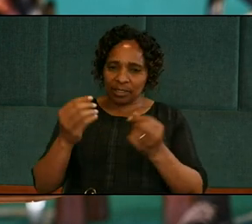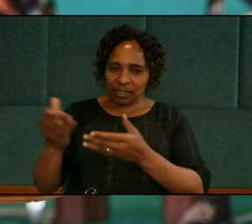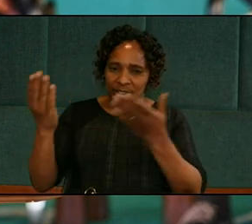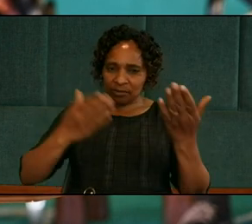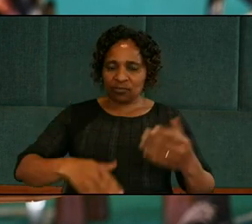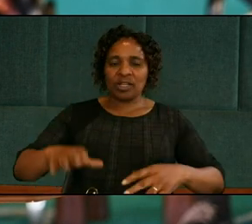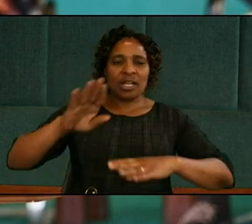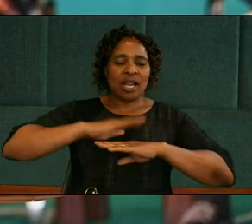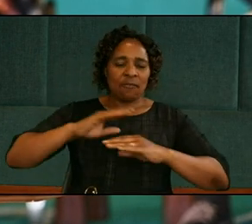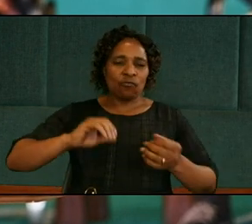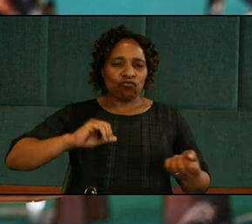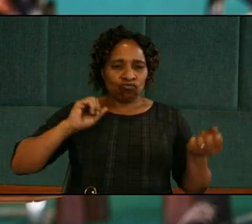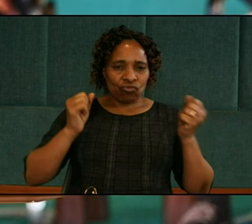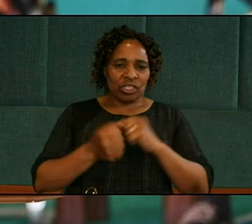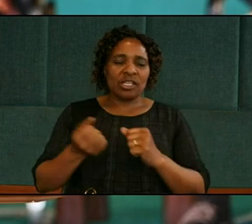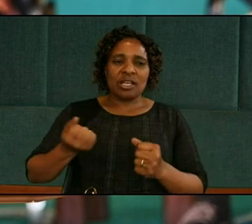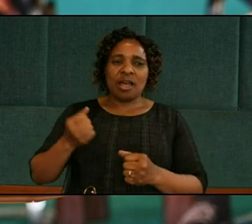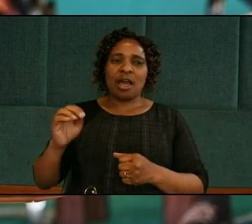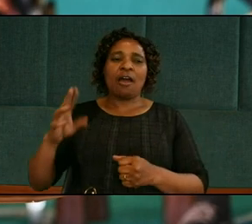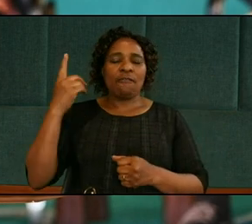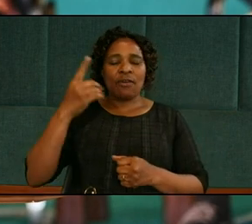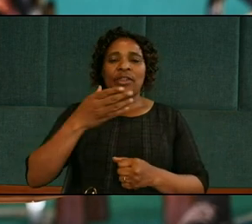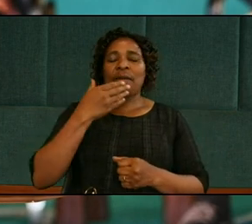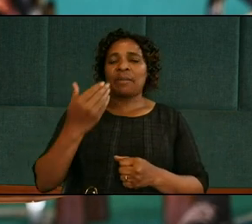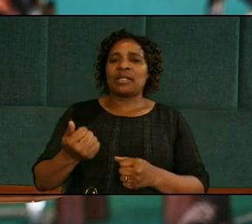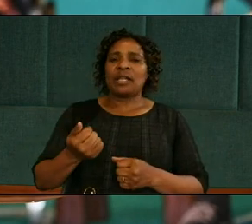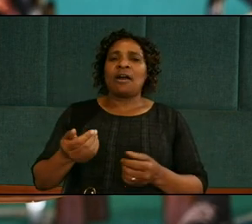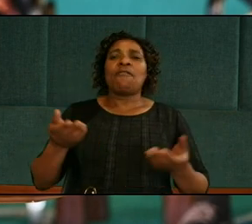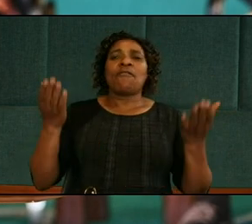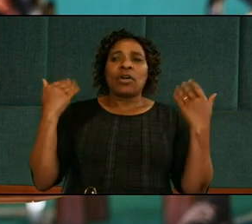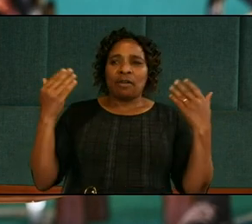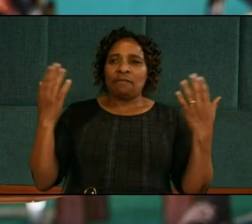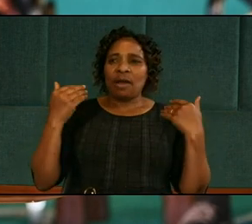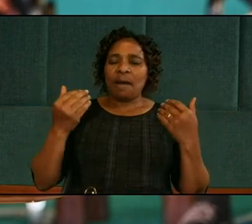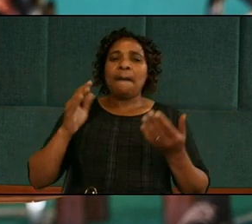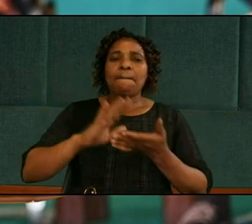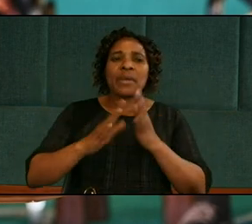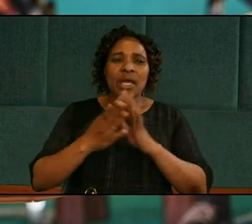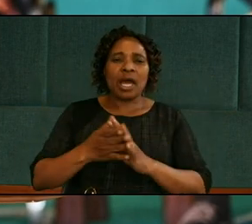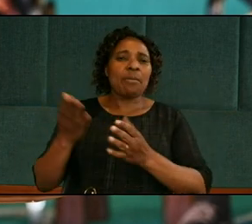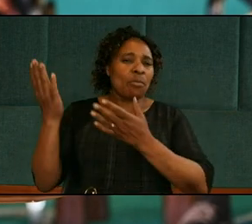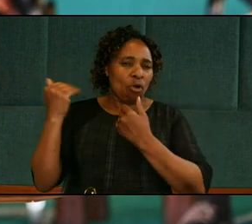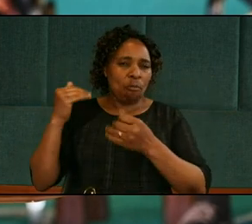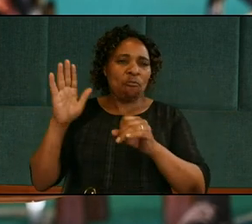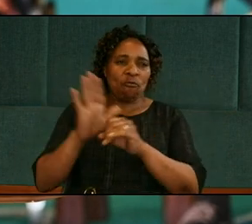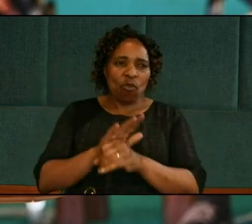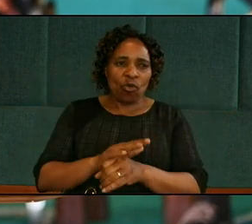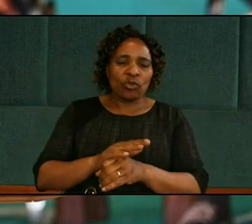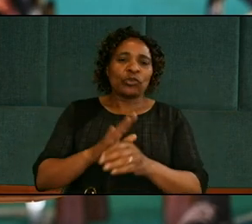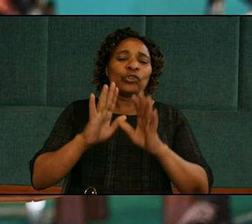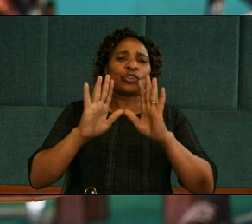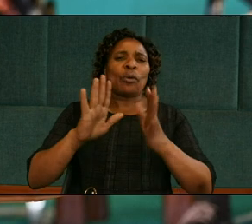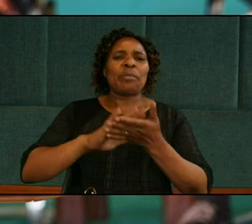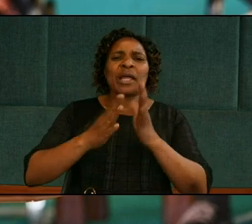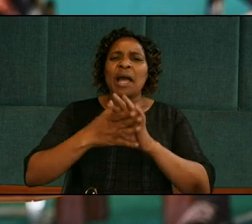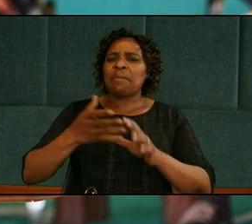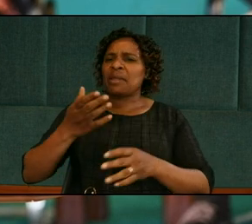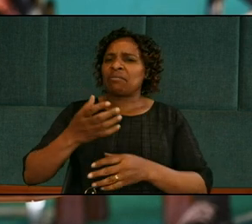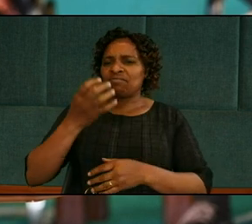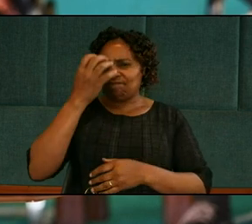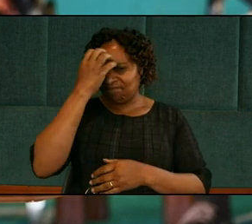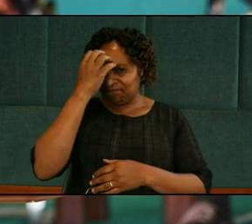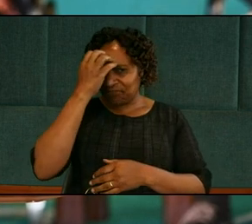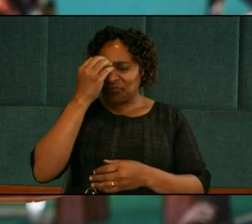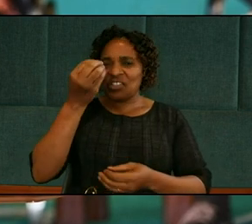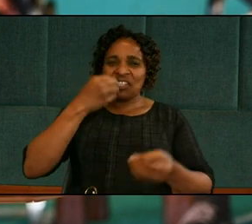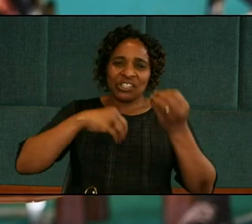was enough to change her for the better and to change her forever. She became more hopeful. She stopped becoming angry. She would eat.